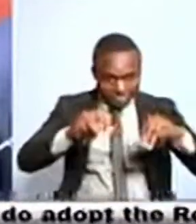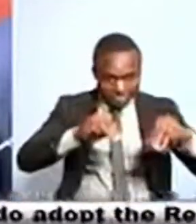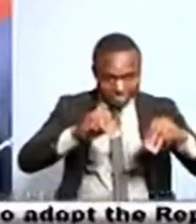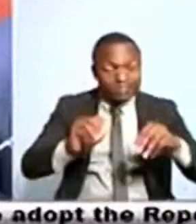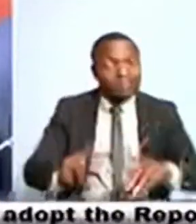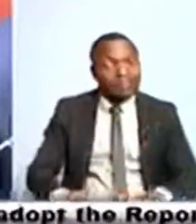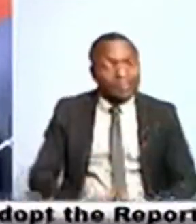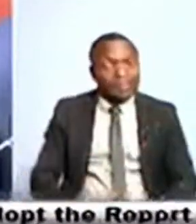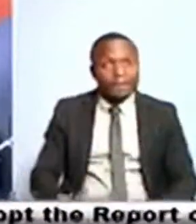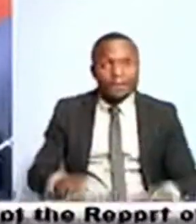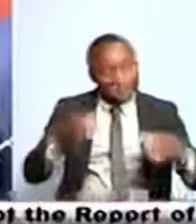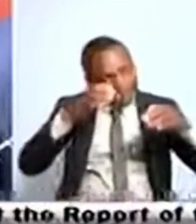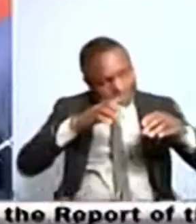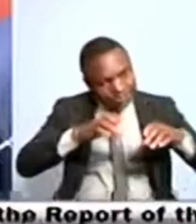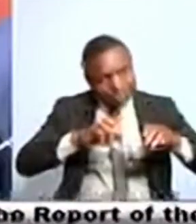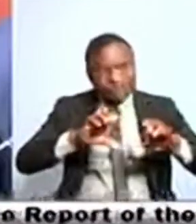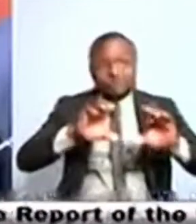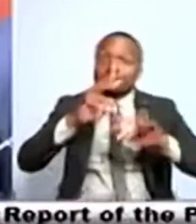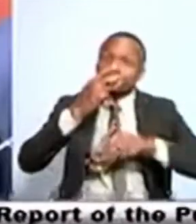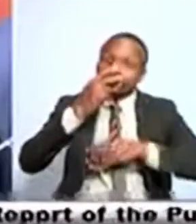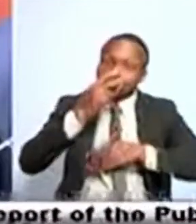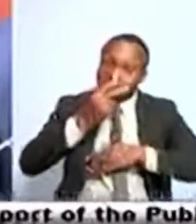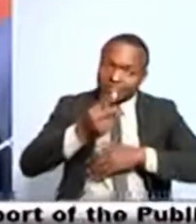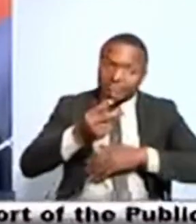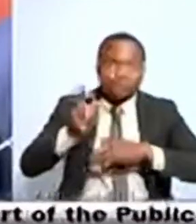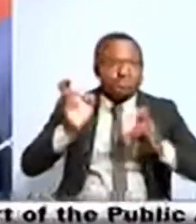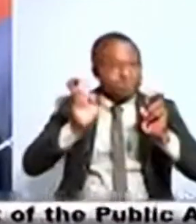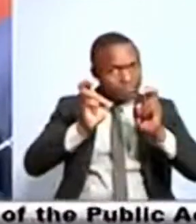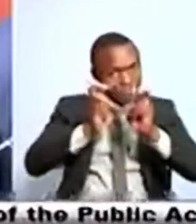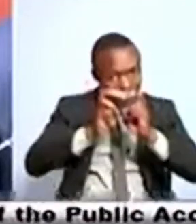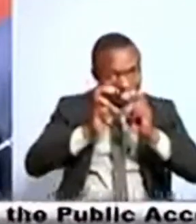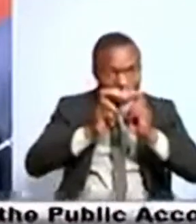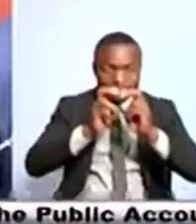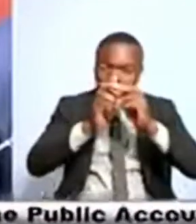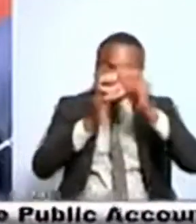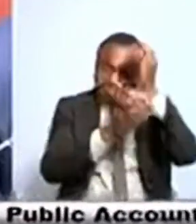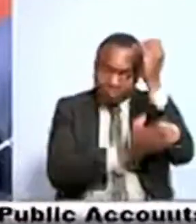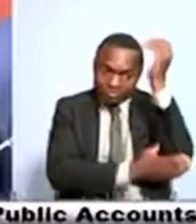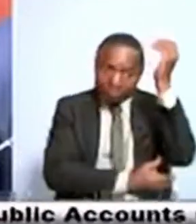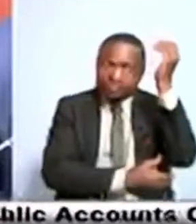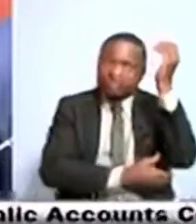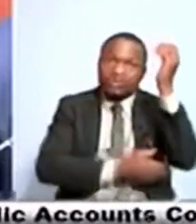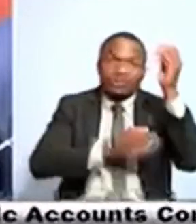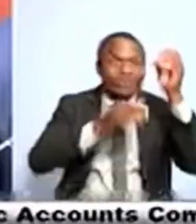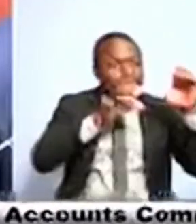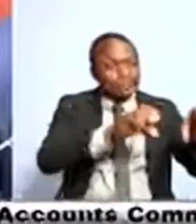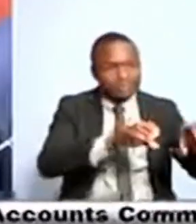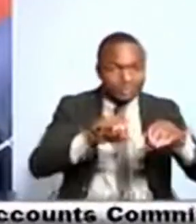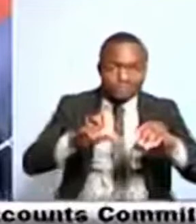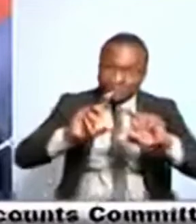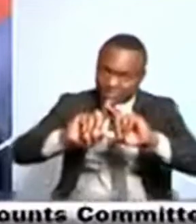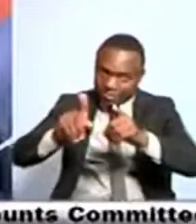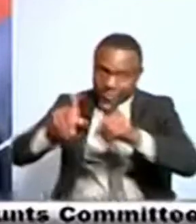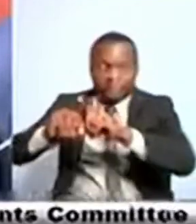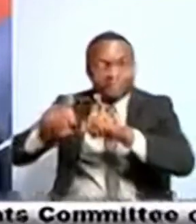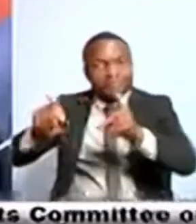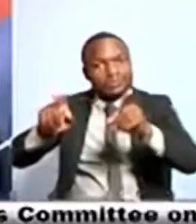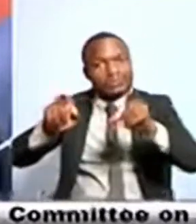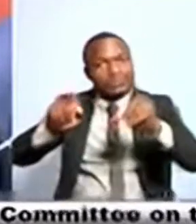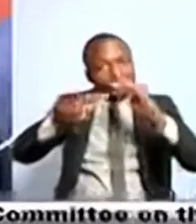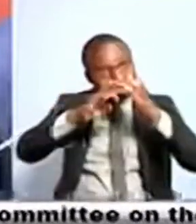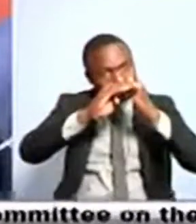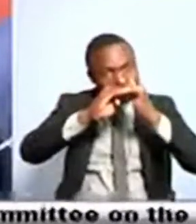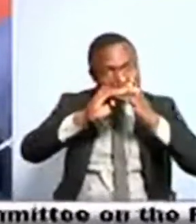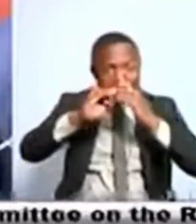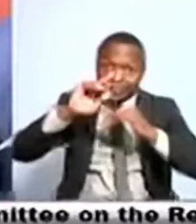we have continued to see contracts being poorly executed at various levels of